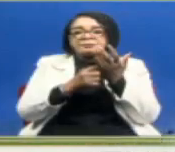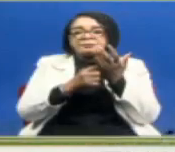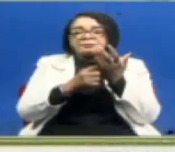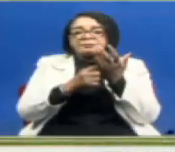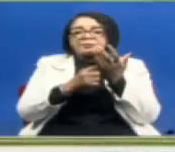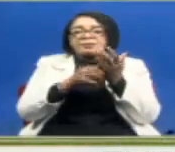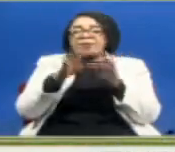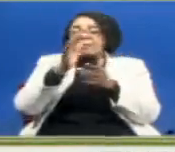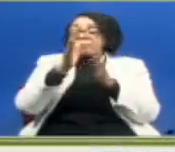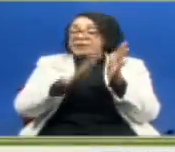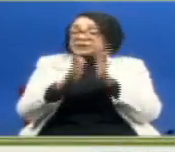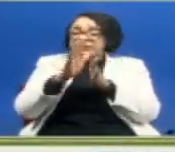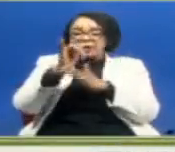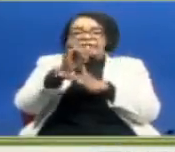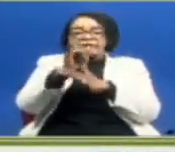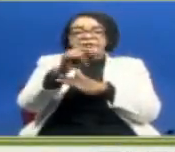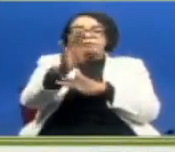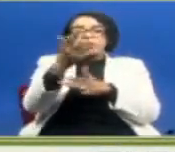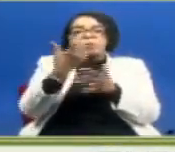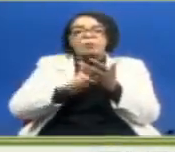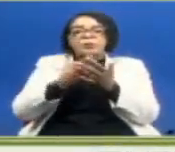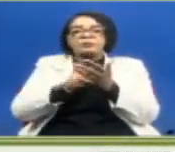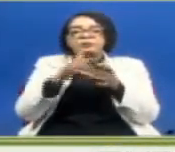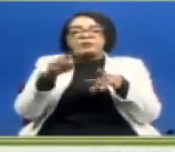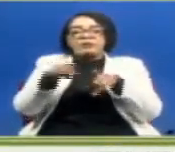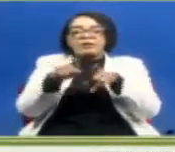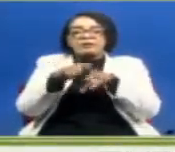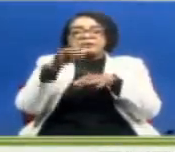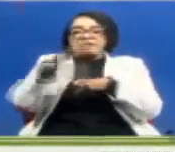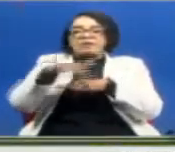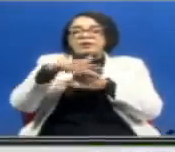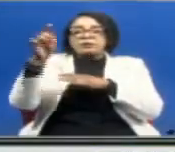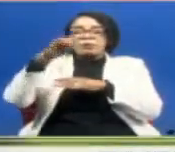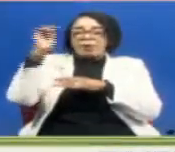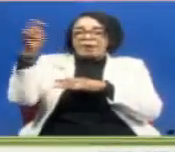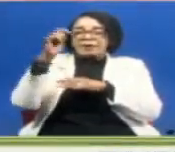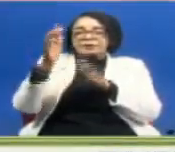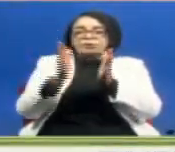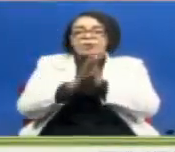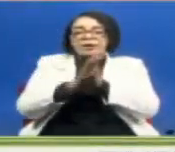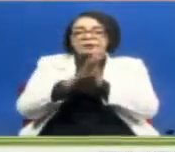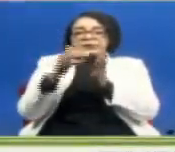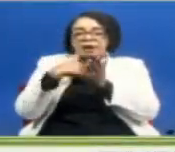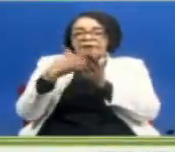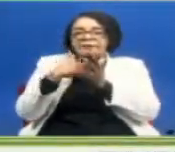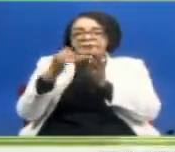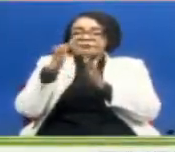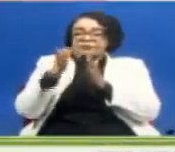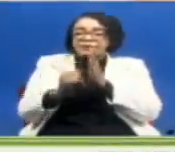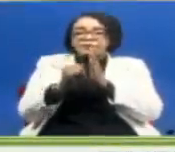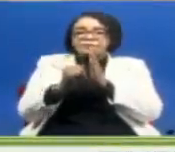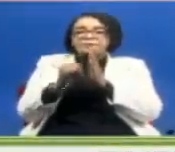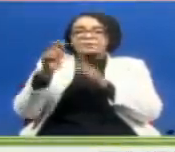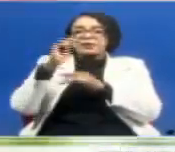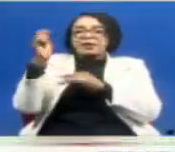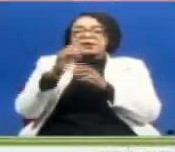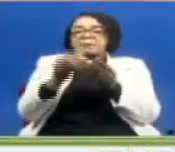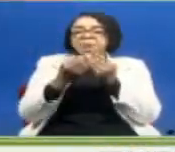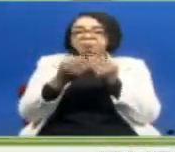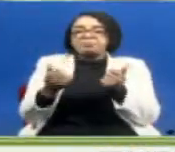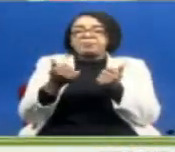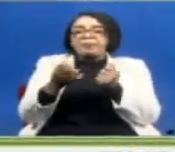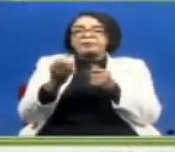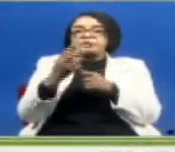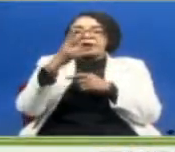The Cranes had licked their wounds from the earlier loss to Kenya in the preliminaries to bounce back in the final. Kenya had beaten the Lady Cranes